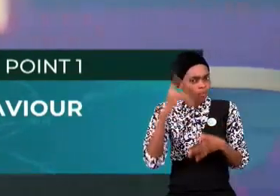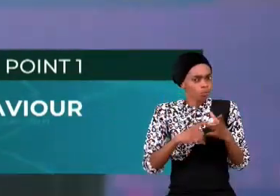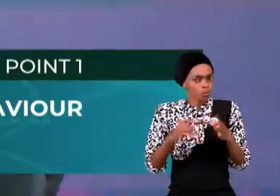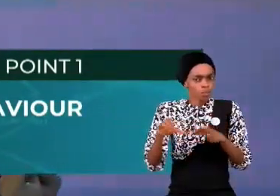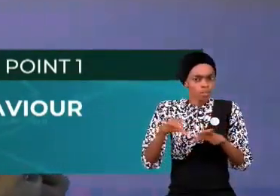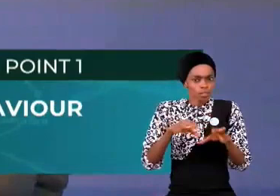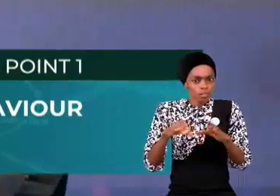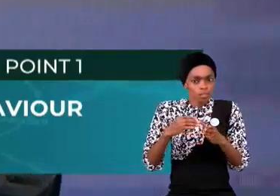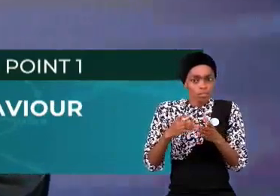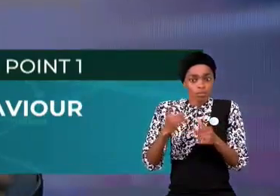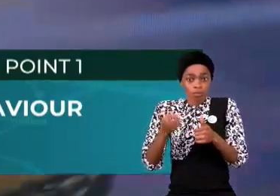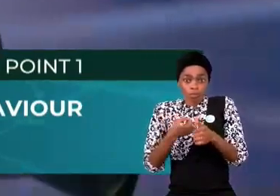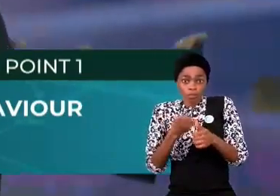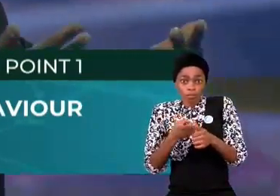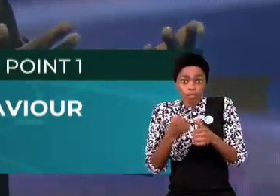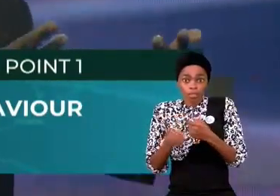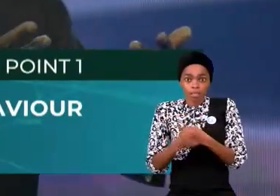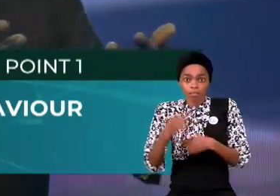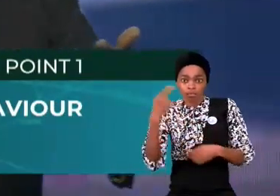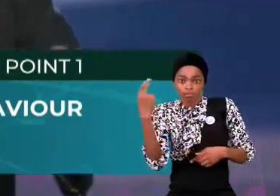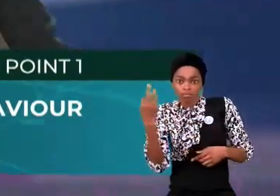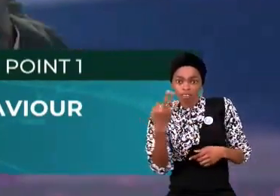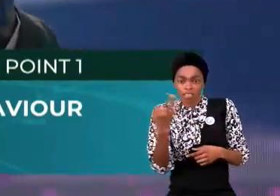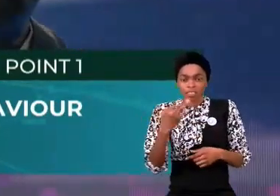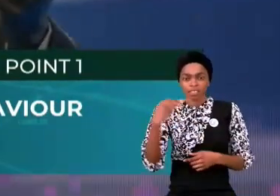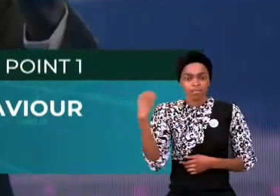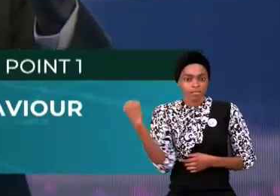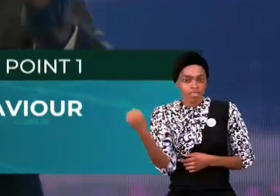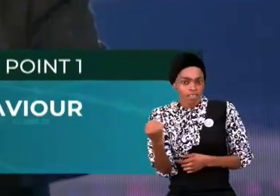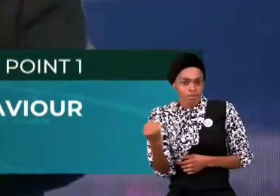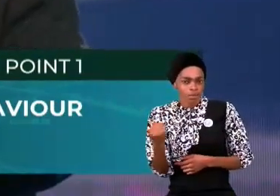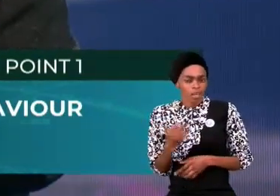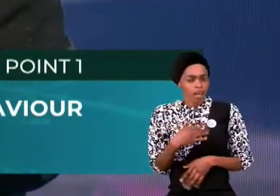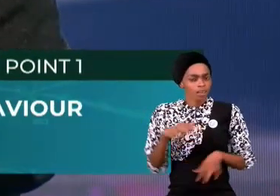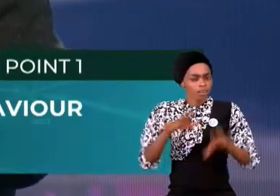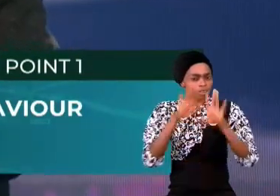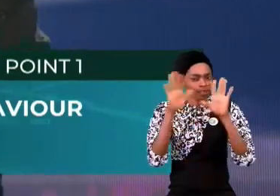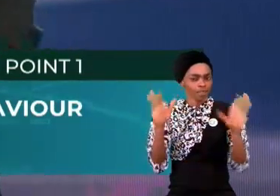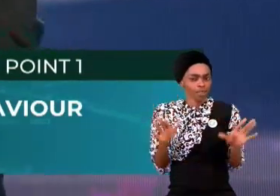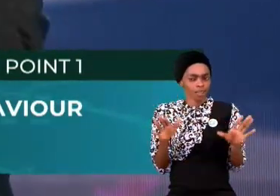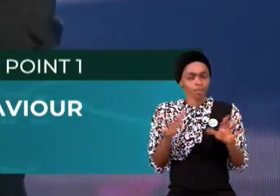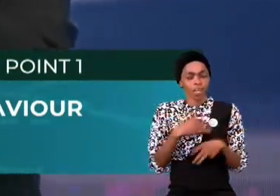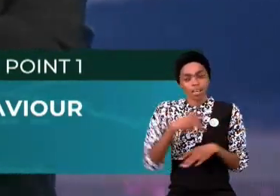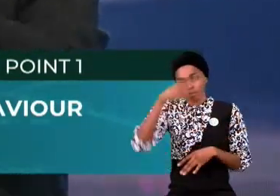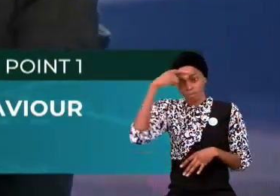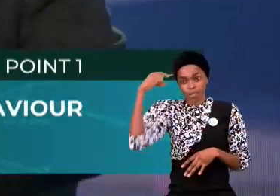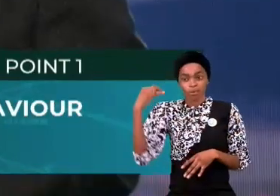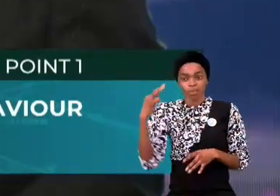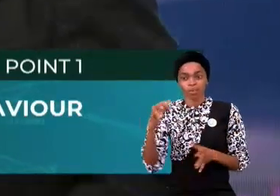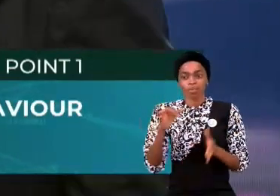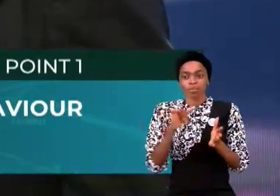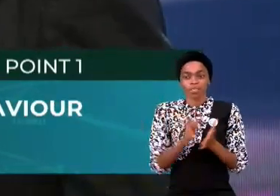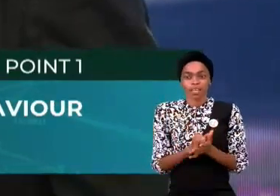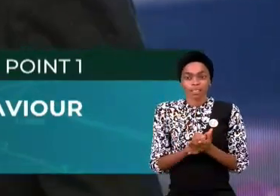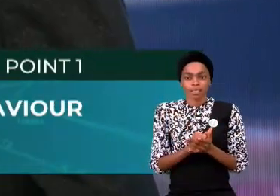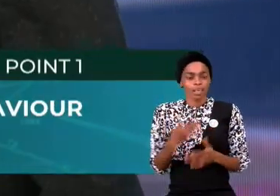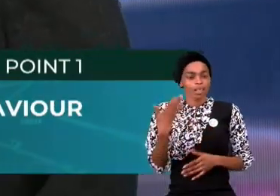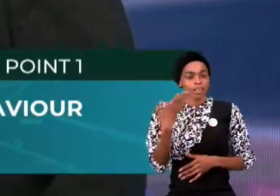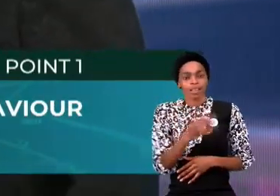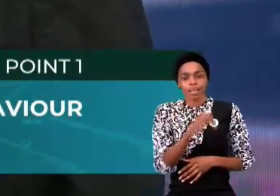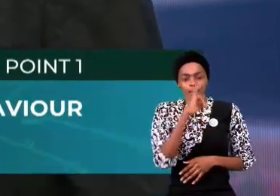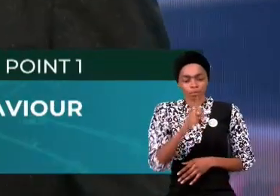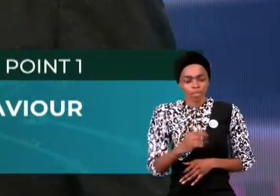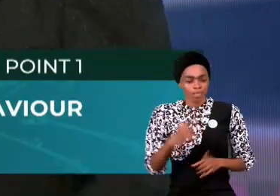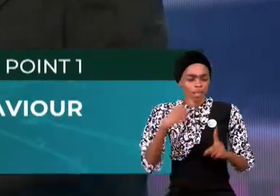that, there is a positive expectation in your heart. You know that those who